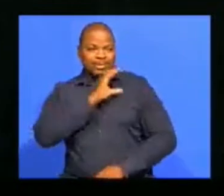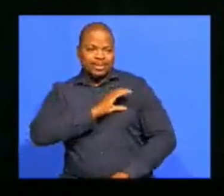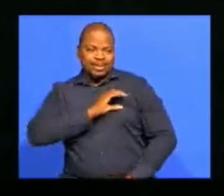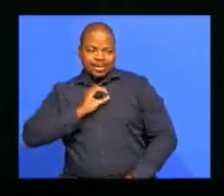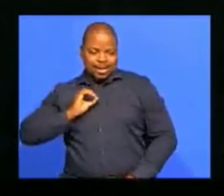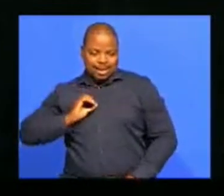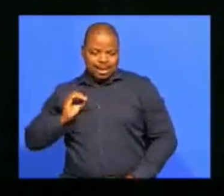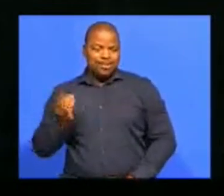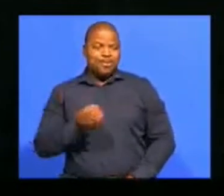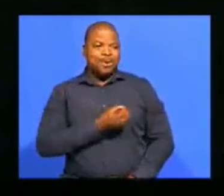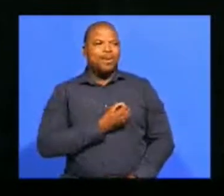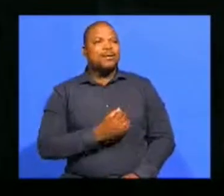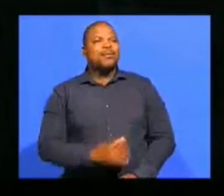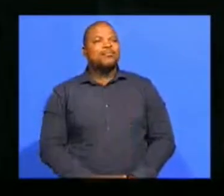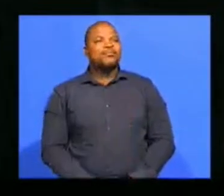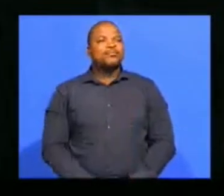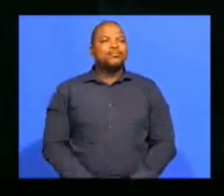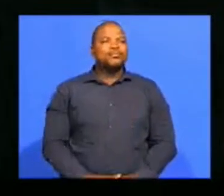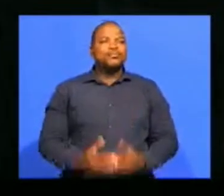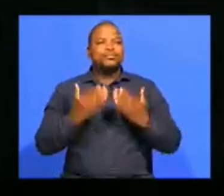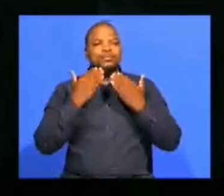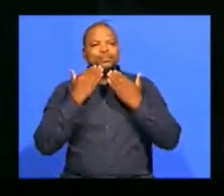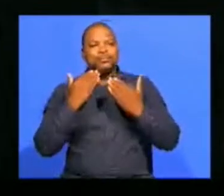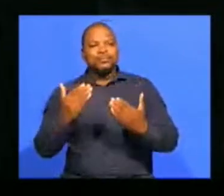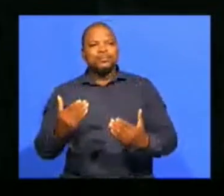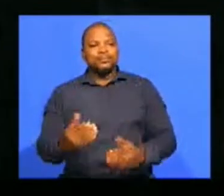citizens. Thank you.